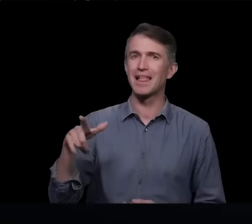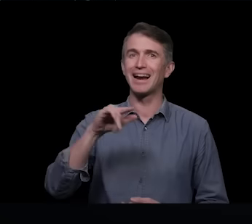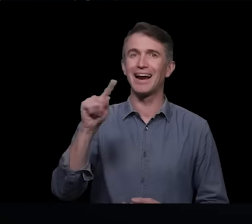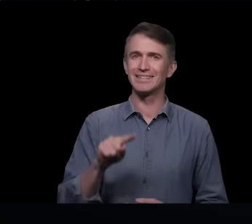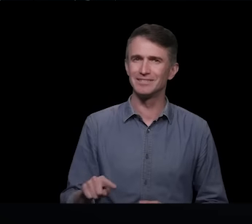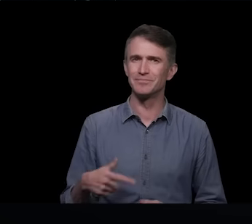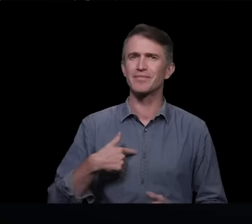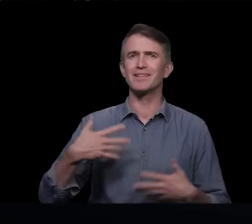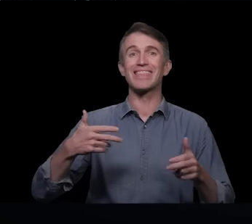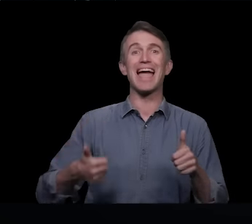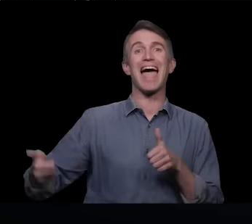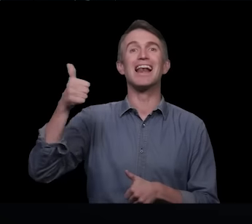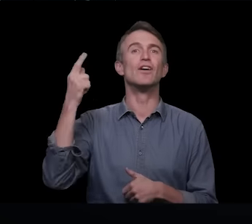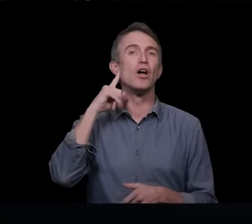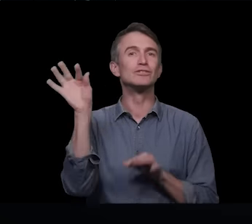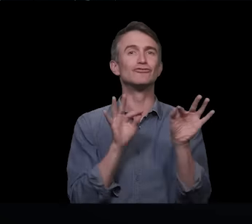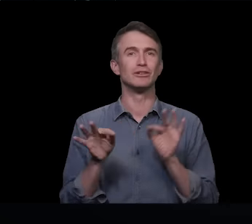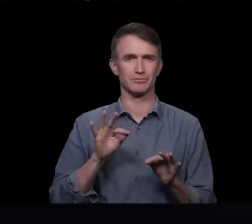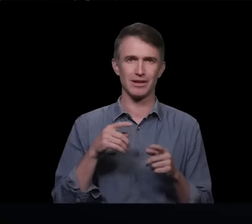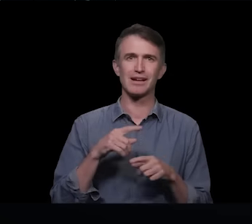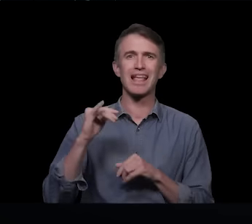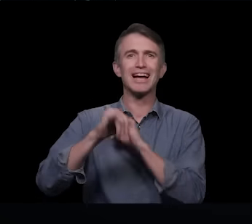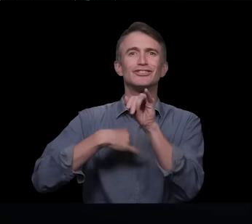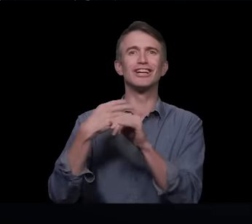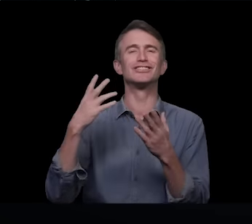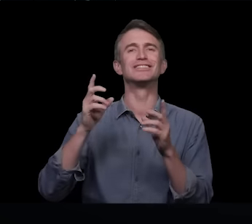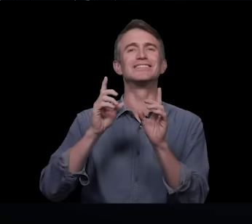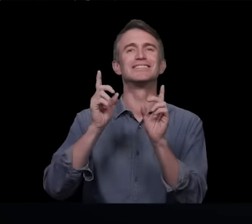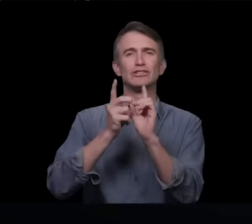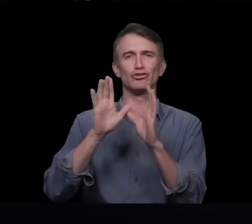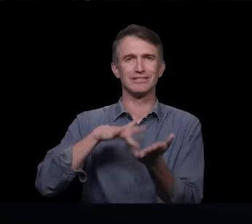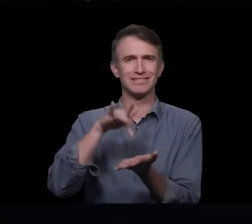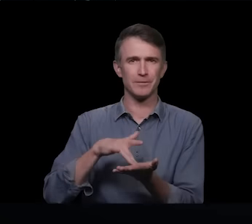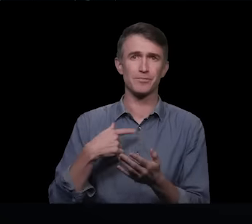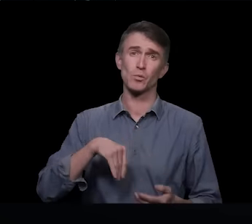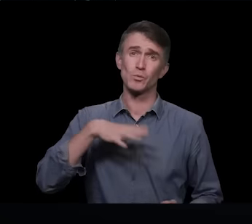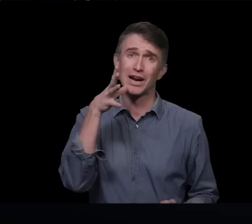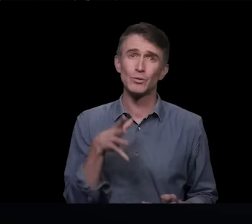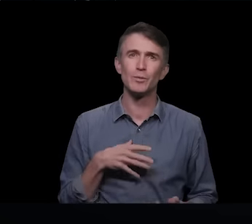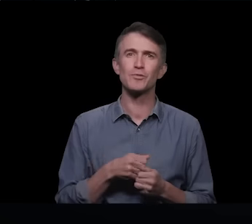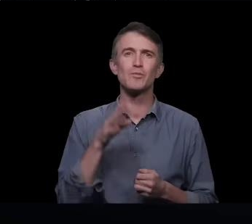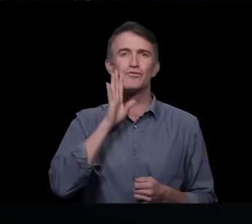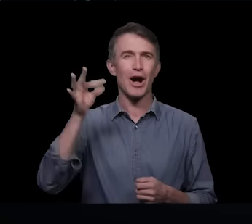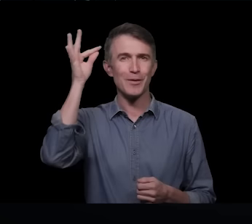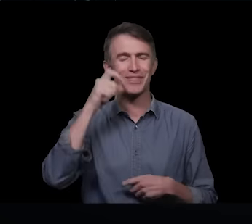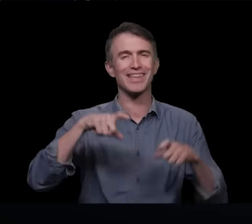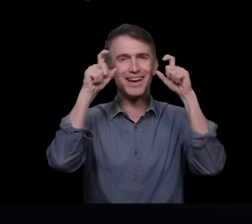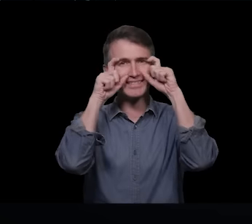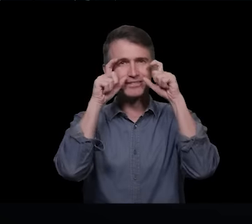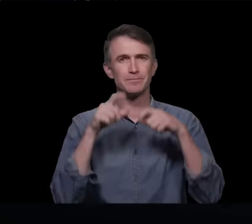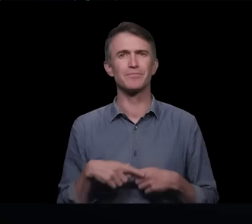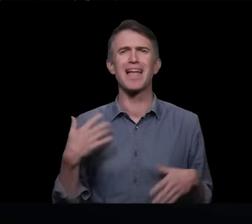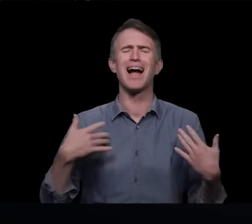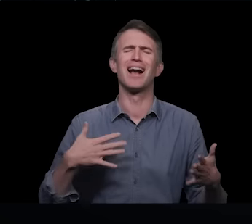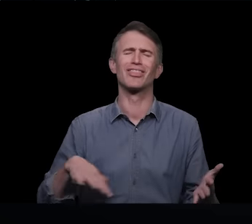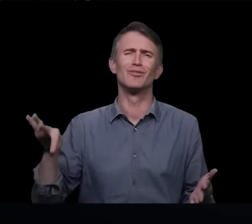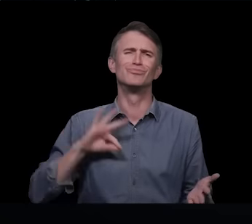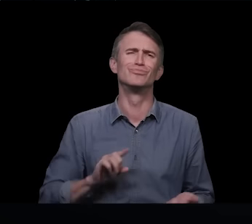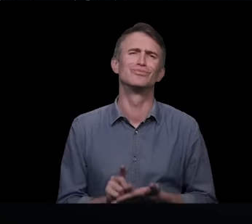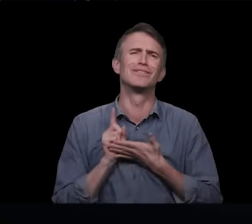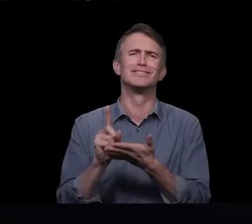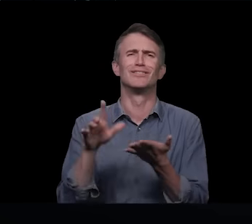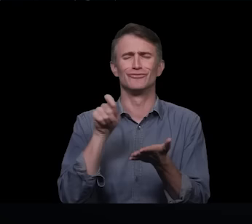Hi, my name is Liz Gutman, and I'm the head audio description writer at International Digital Center. I'm a white woman with brown hair and glasses. I